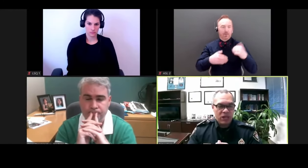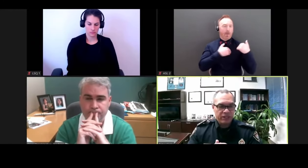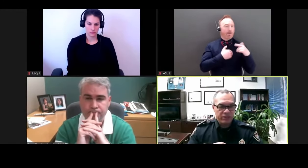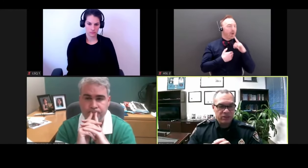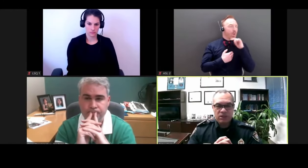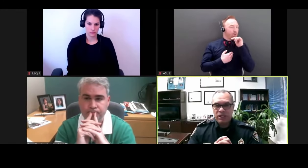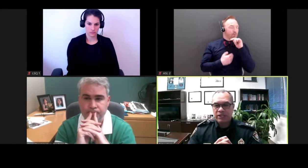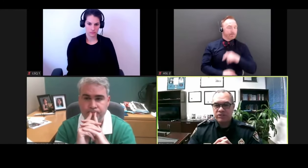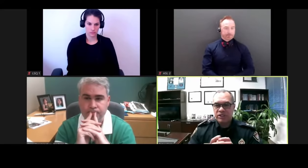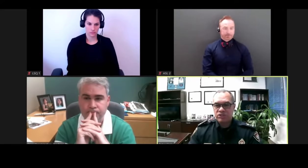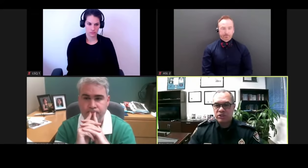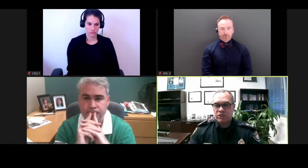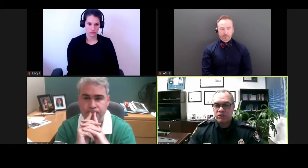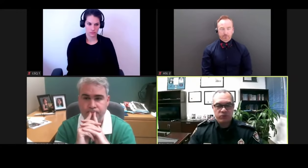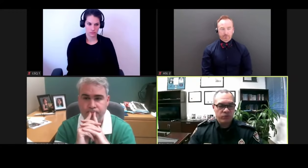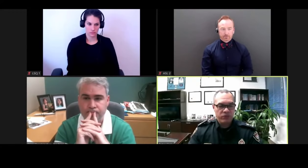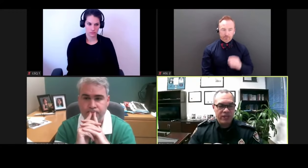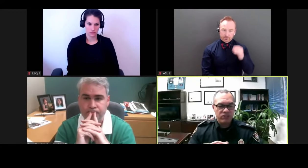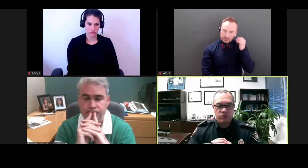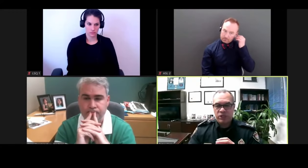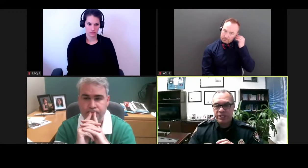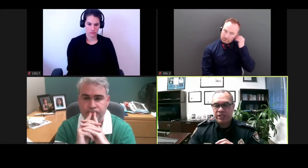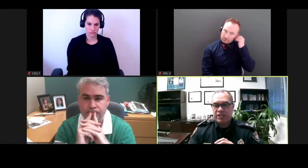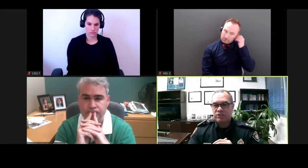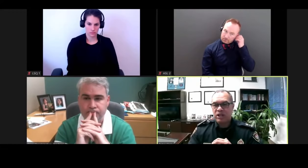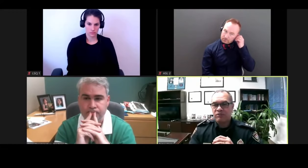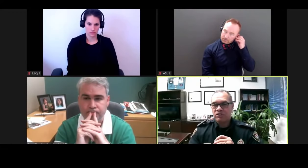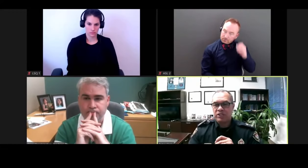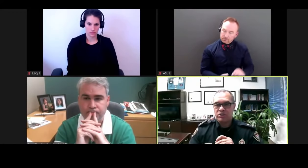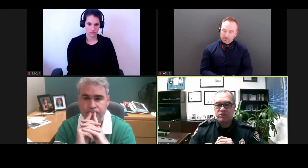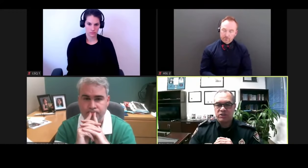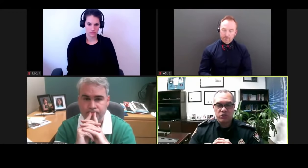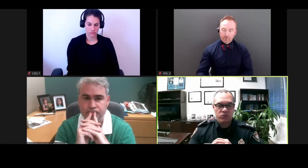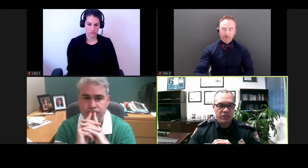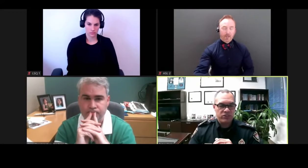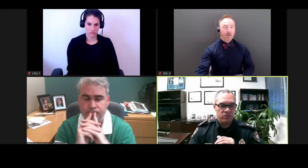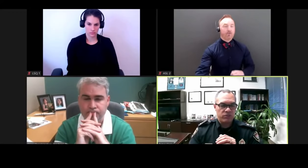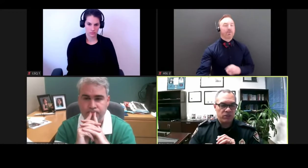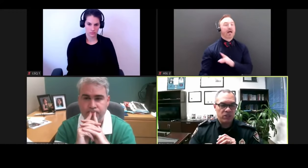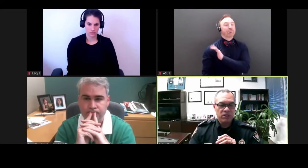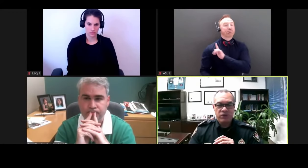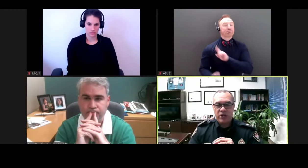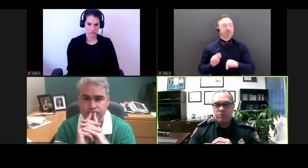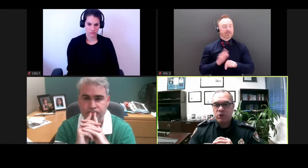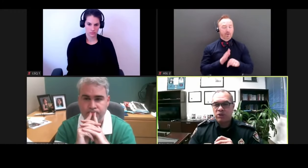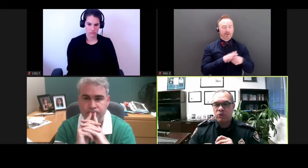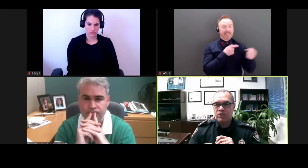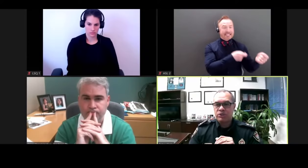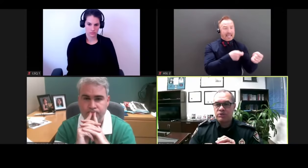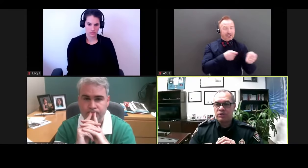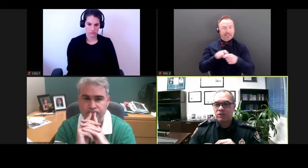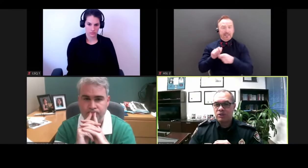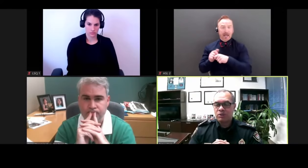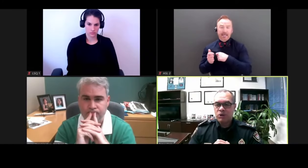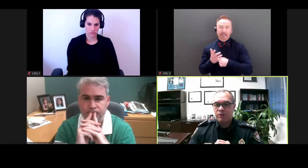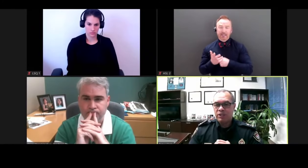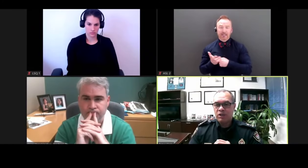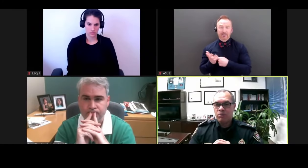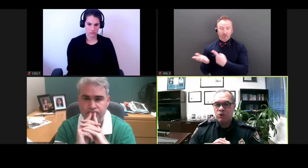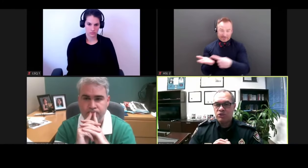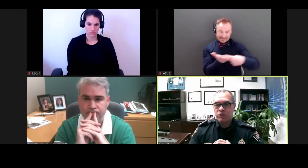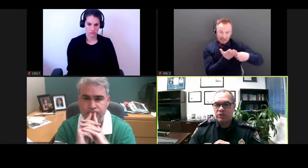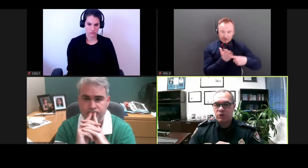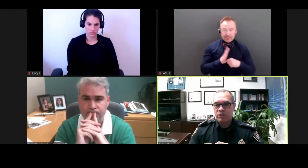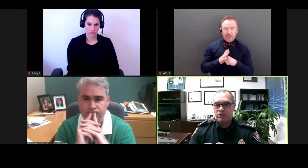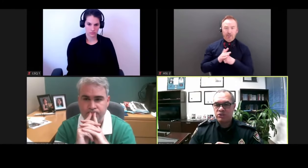Councillor Brockington, I can say, sir, we've had some really engaging conversations and you've raised some very important questions, probably none